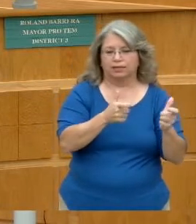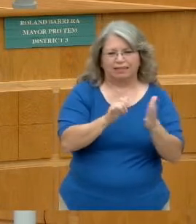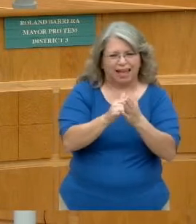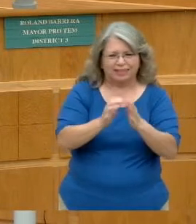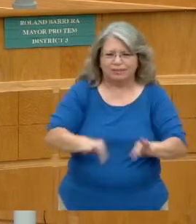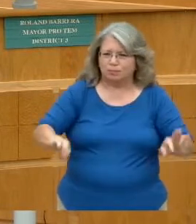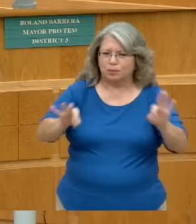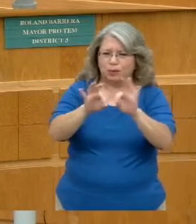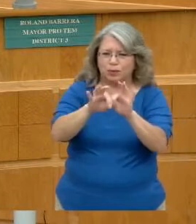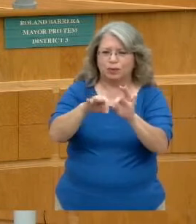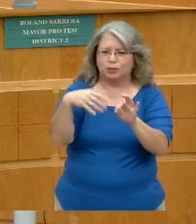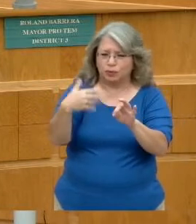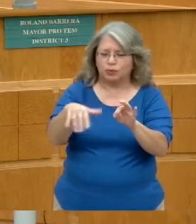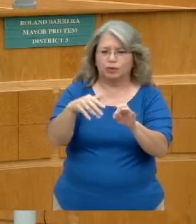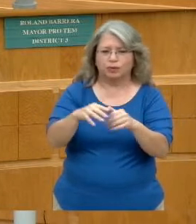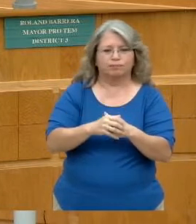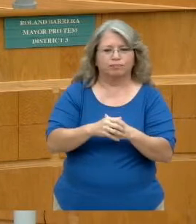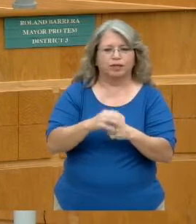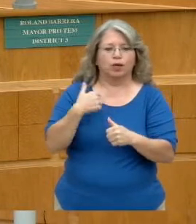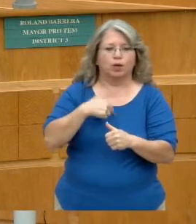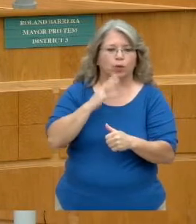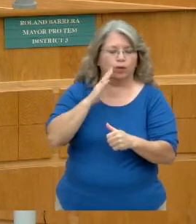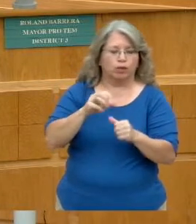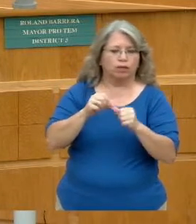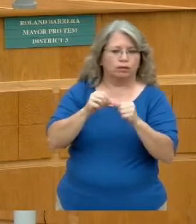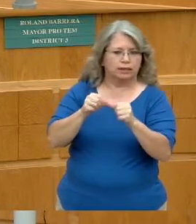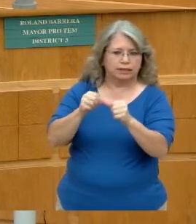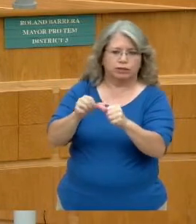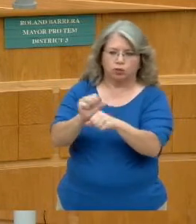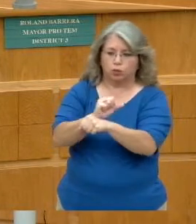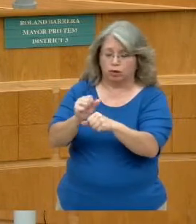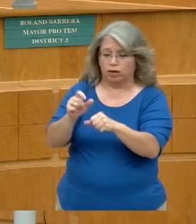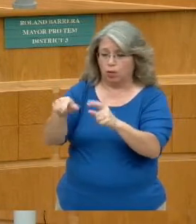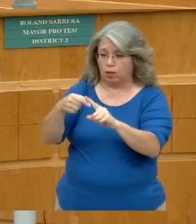to keep working hard as we go through these cartridges to order more.